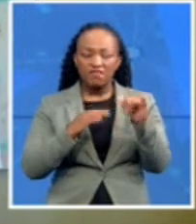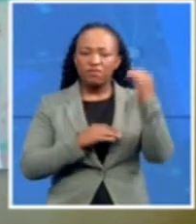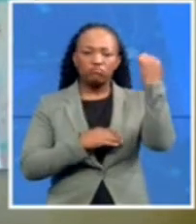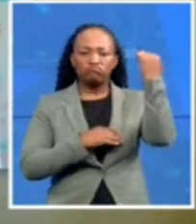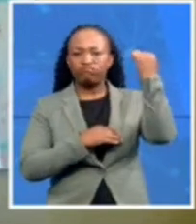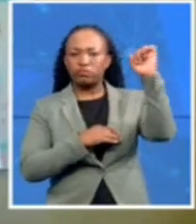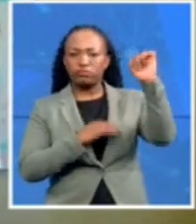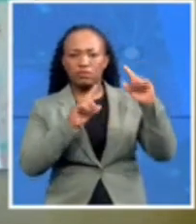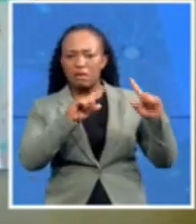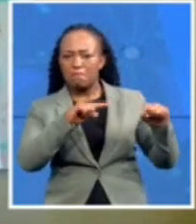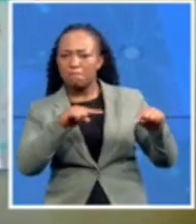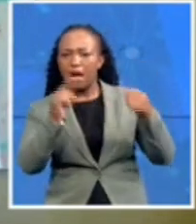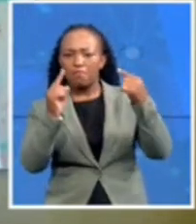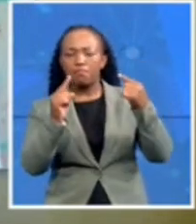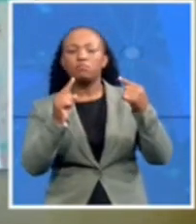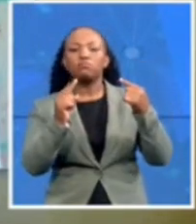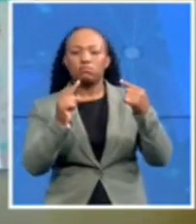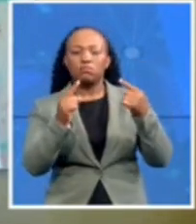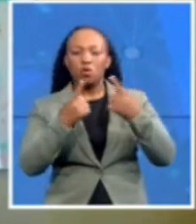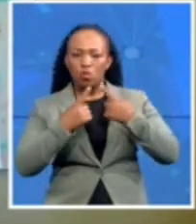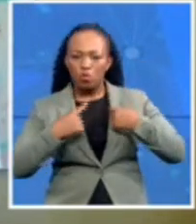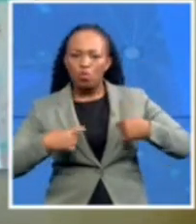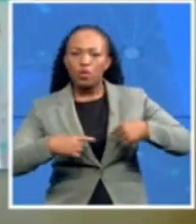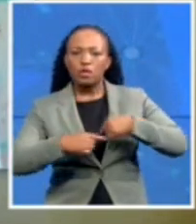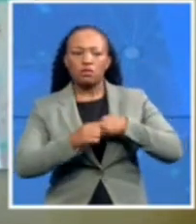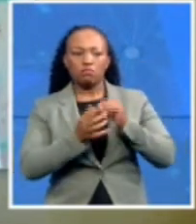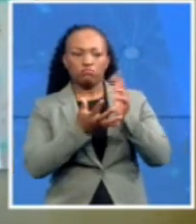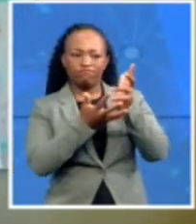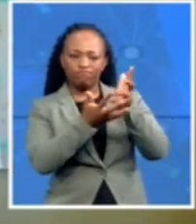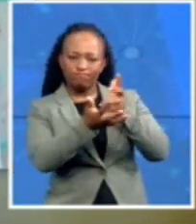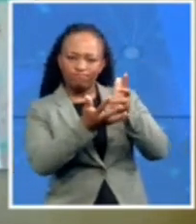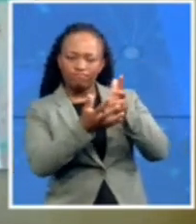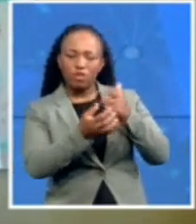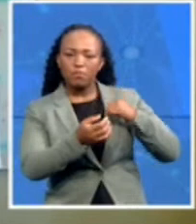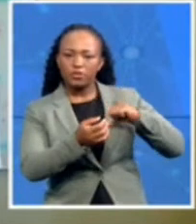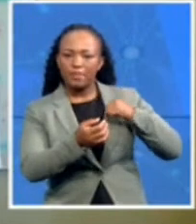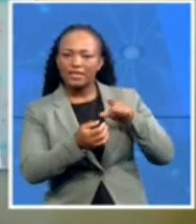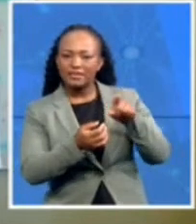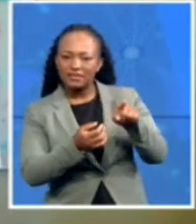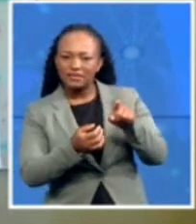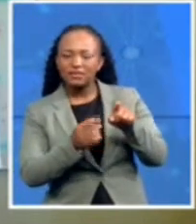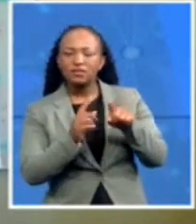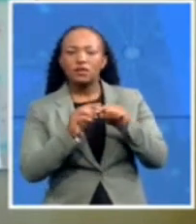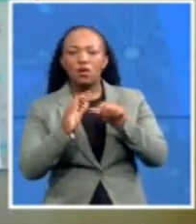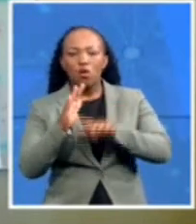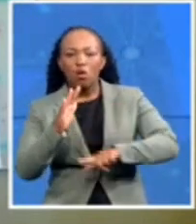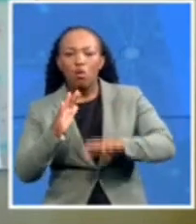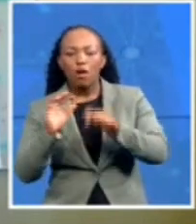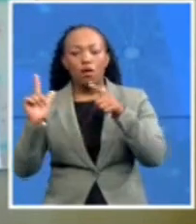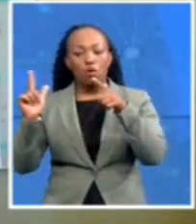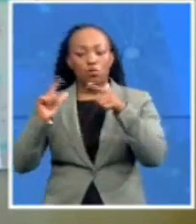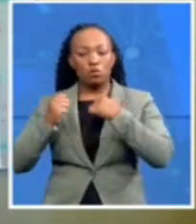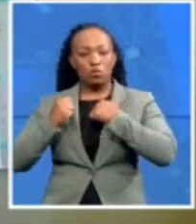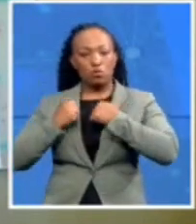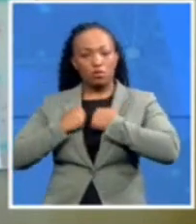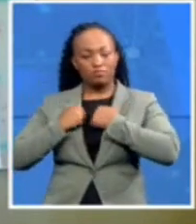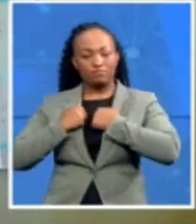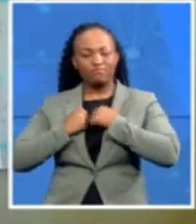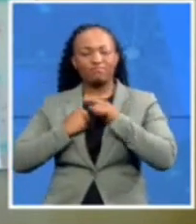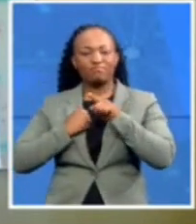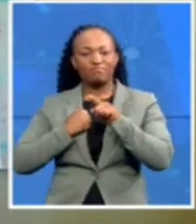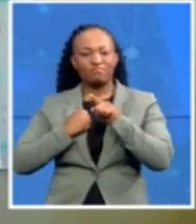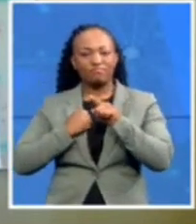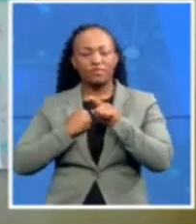the municipalities themselves. Our local control are in touch with the control of